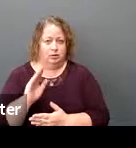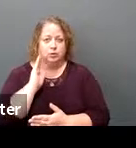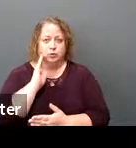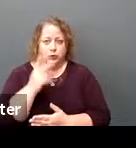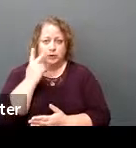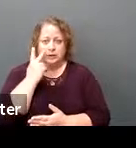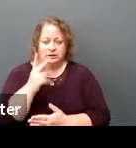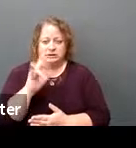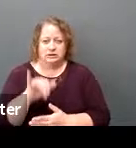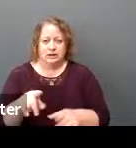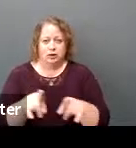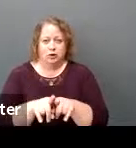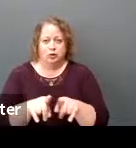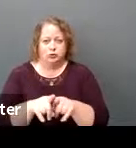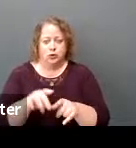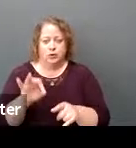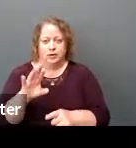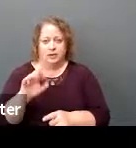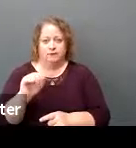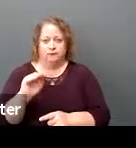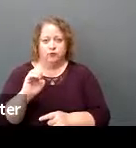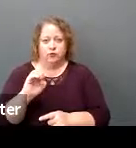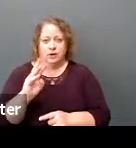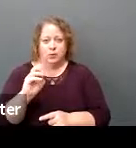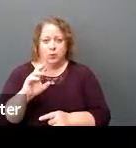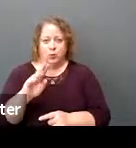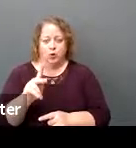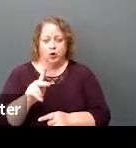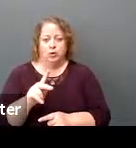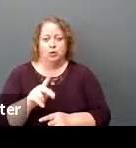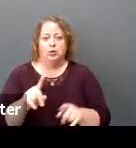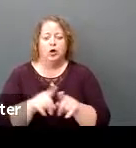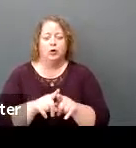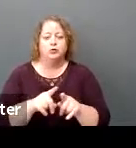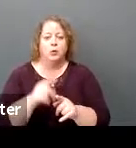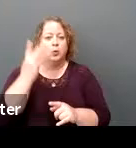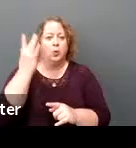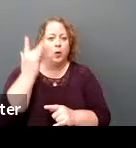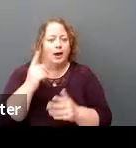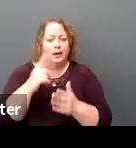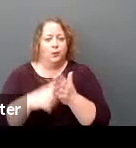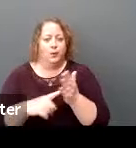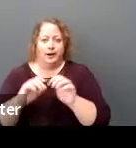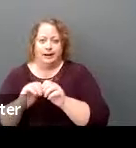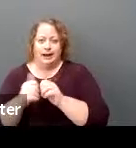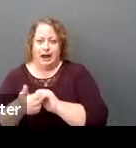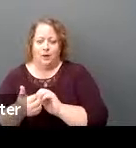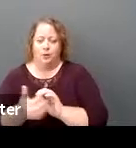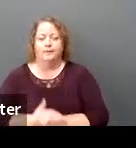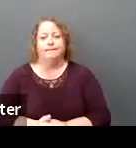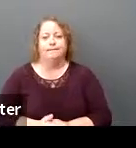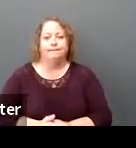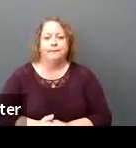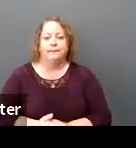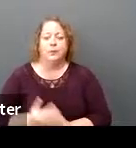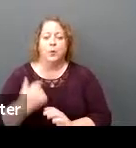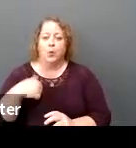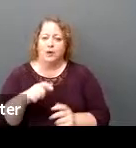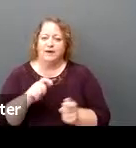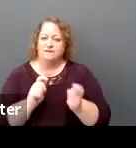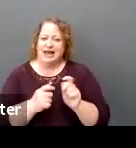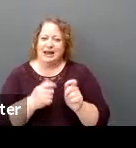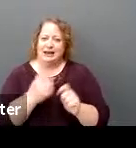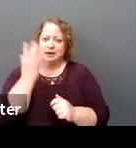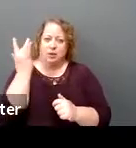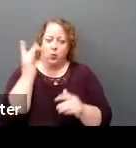also see in the framework, as well as the why, what, and how. We have edited the